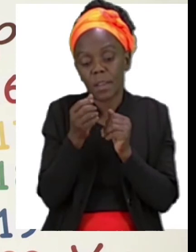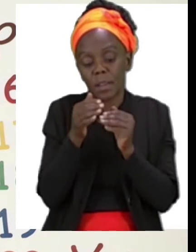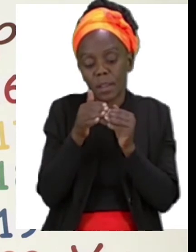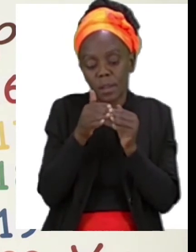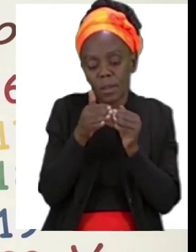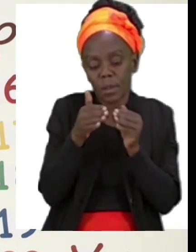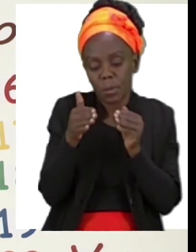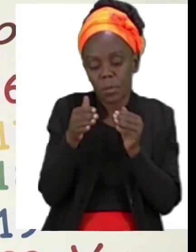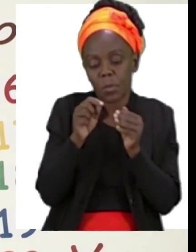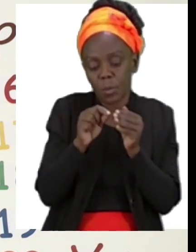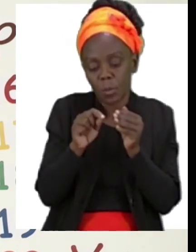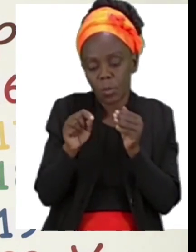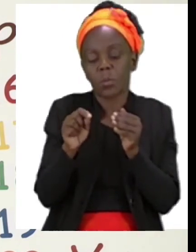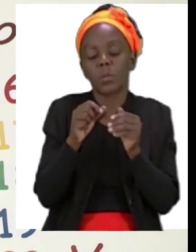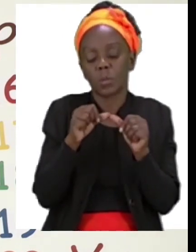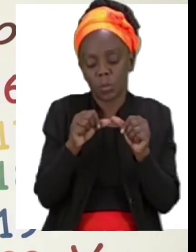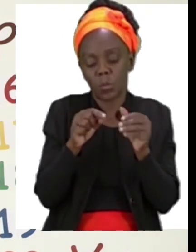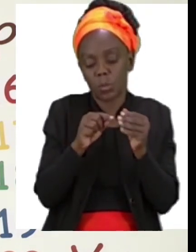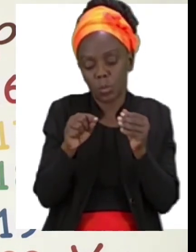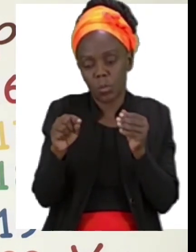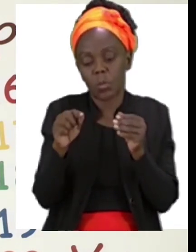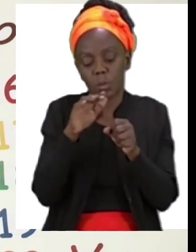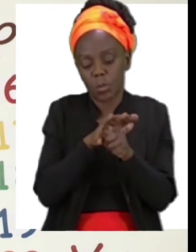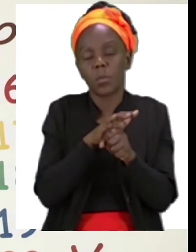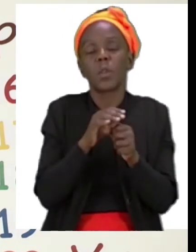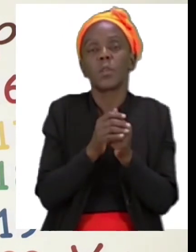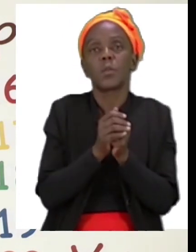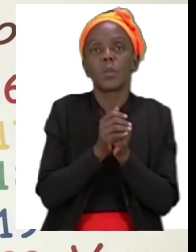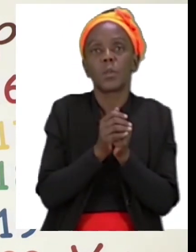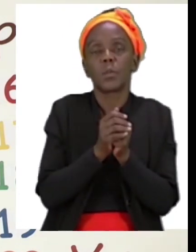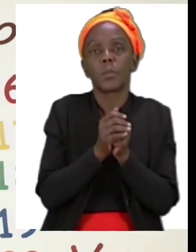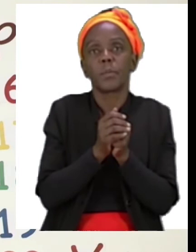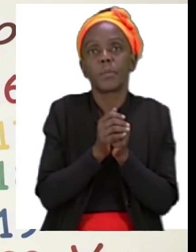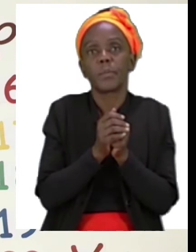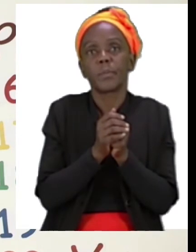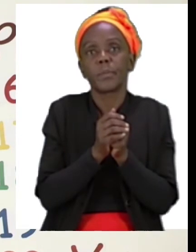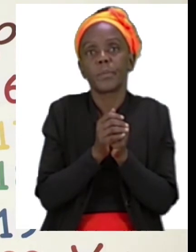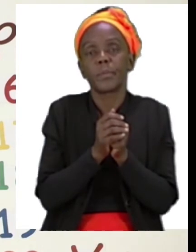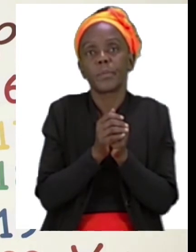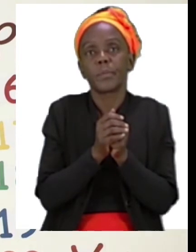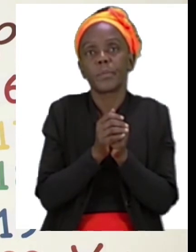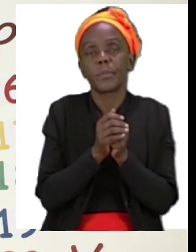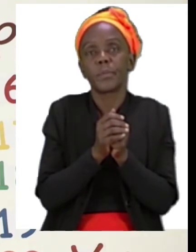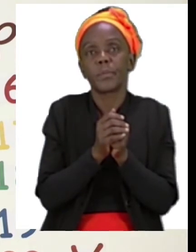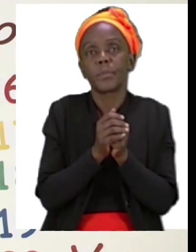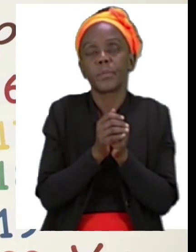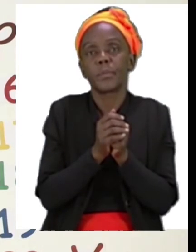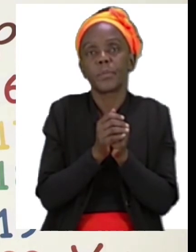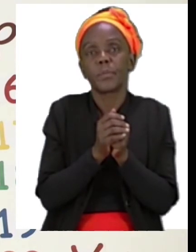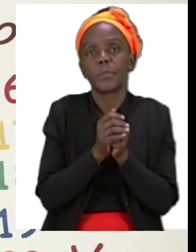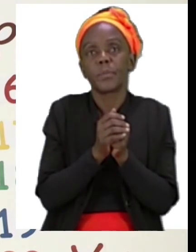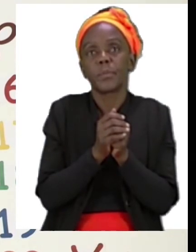it's okay to go to the new line to write the word. Don't break words and make sure